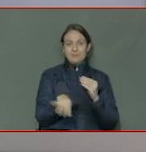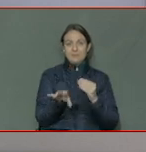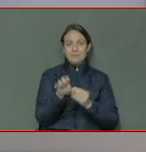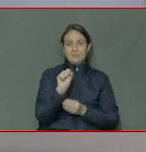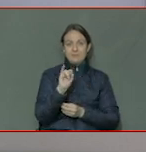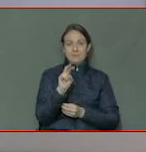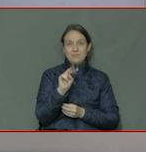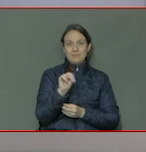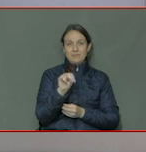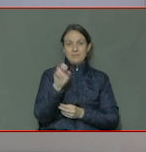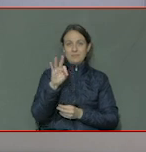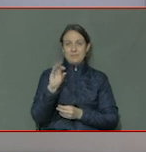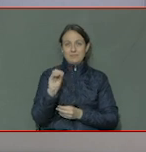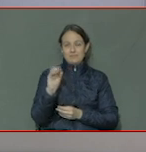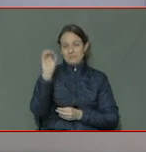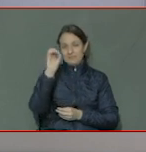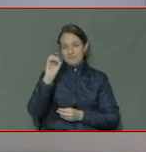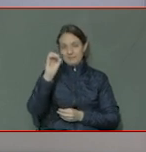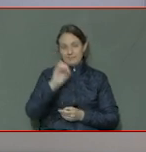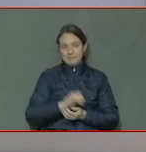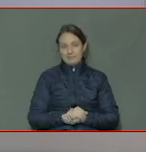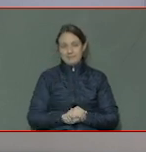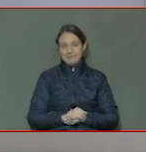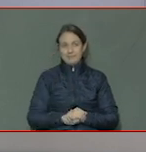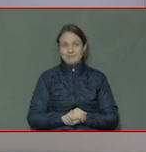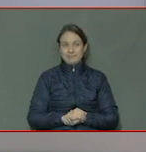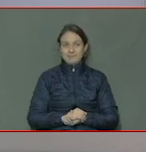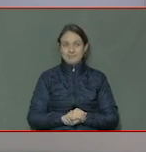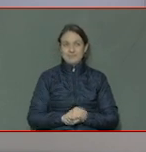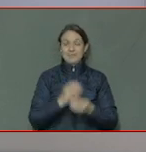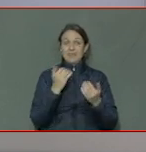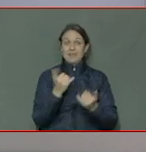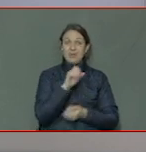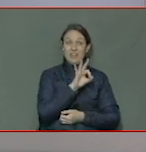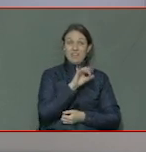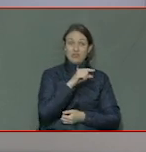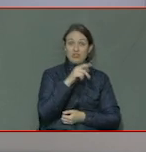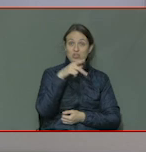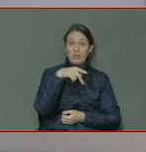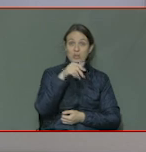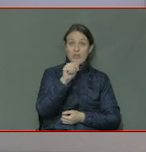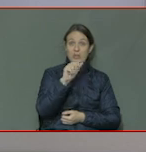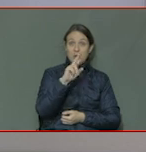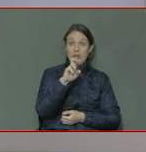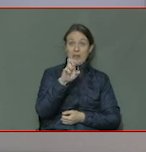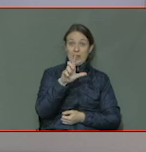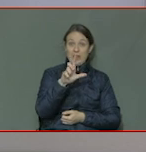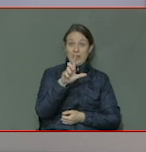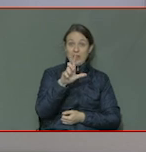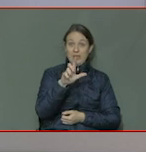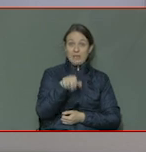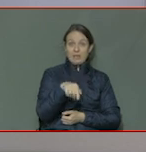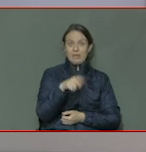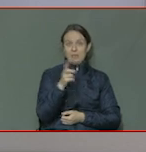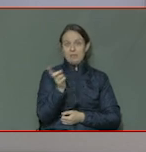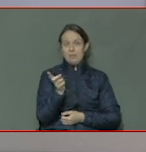sine 30 degrees. Okay, now I've only put in Fg parallel. Now I need another delta